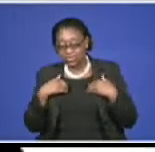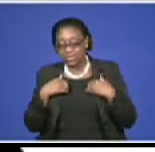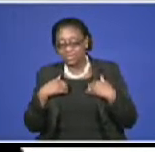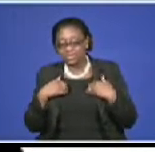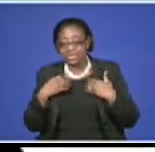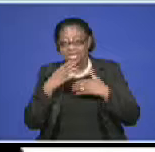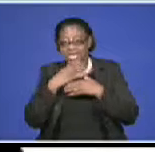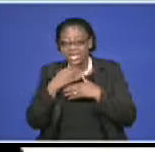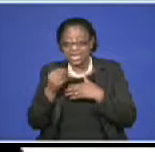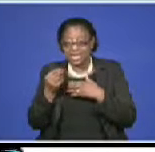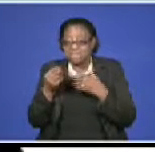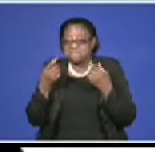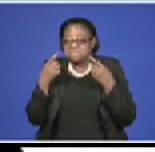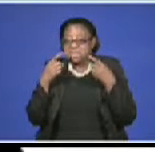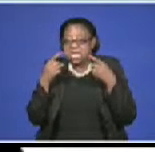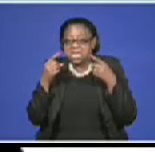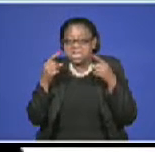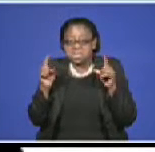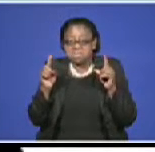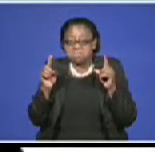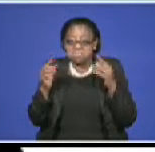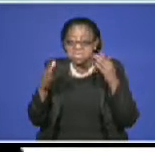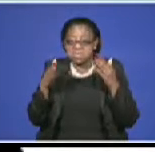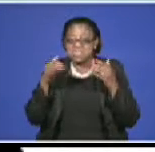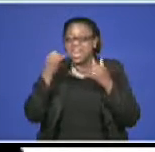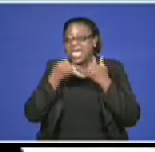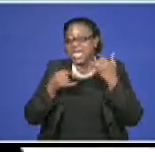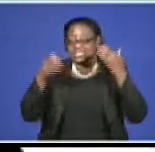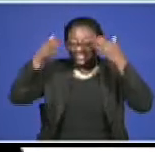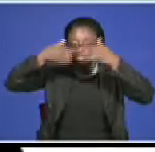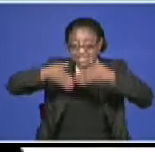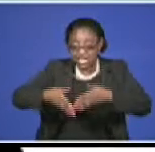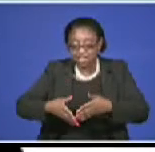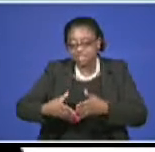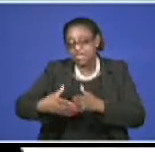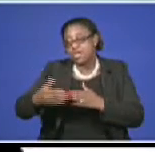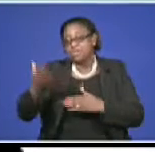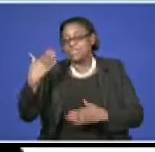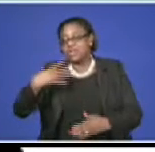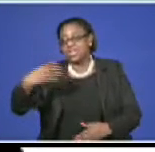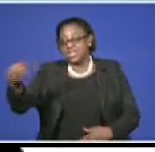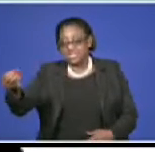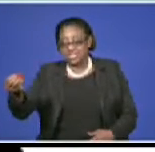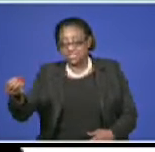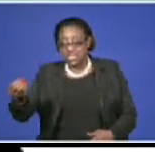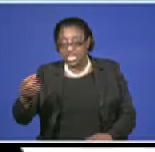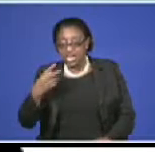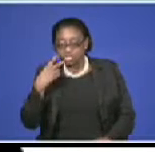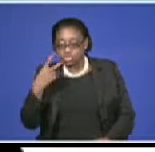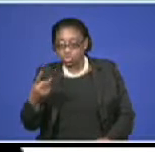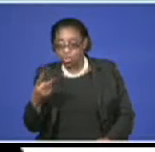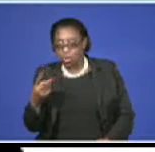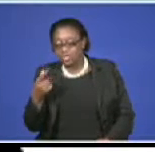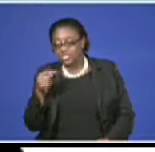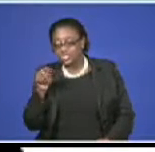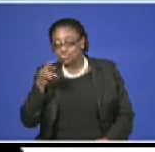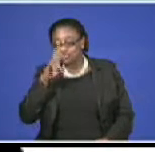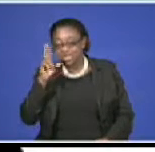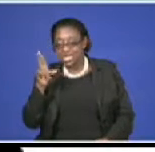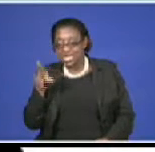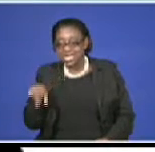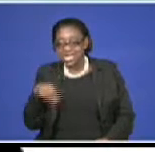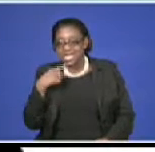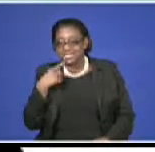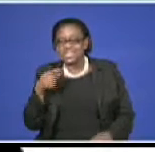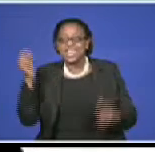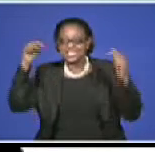just happened to finally, it was probably like the last dive for the day before we had to leave, and there was just this eagle ray, and I told my friend David just to dive